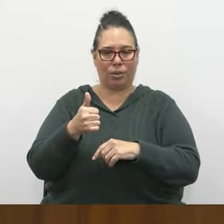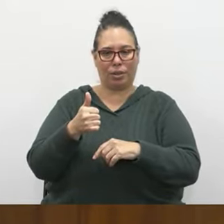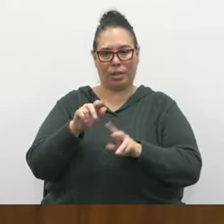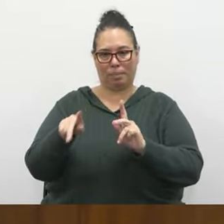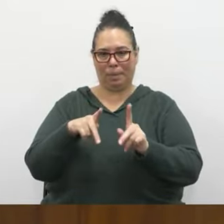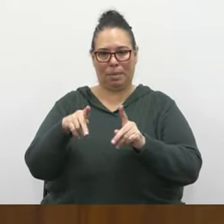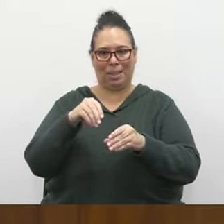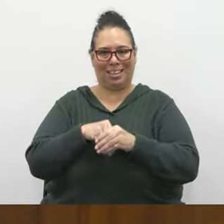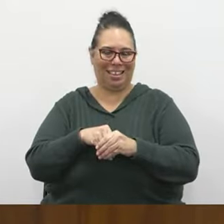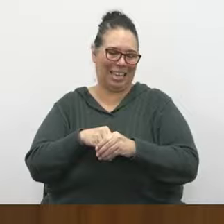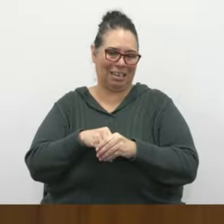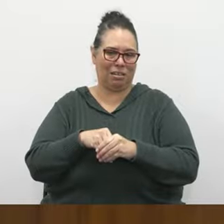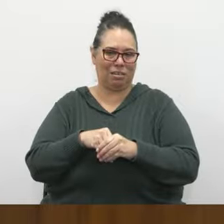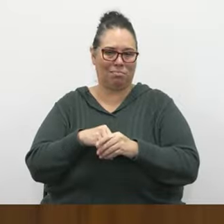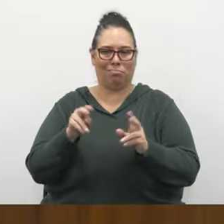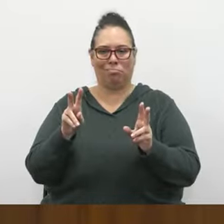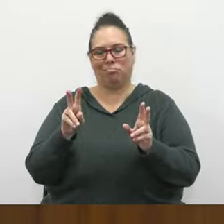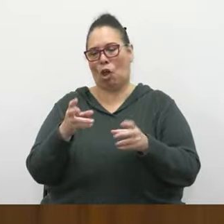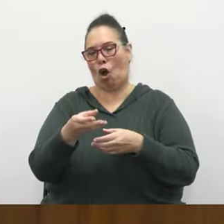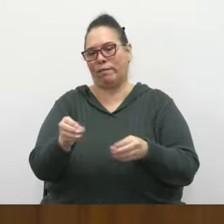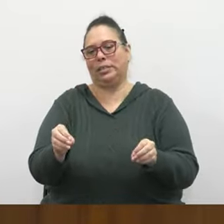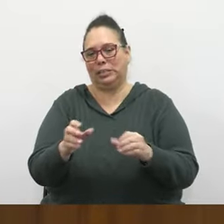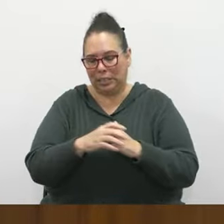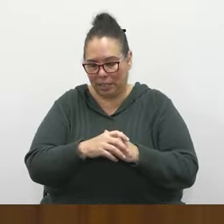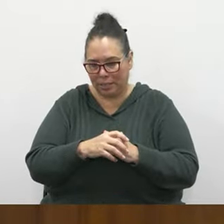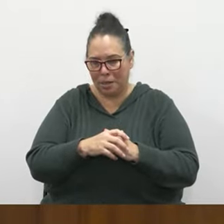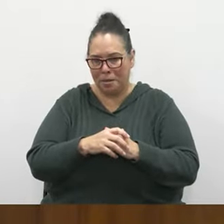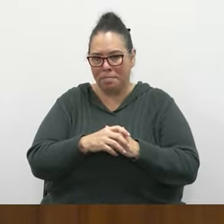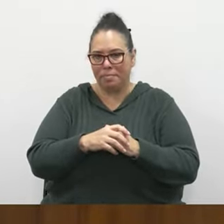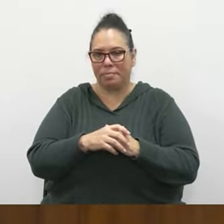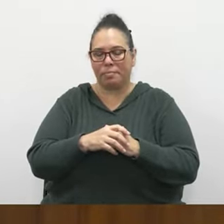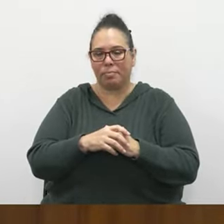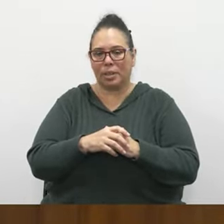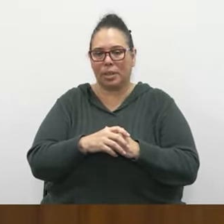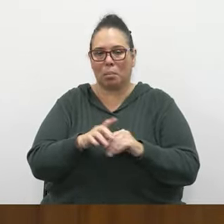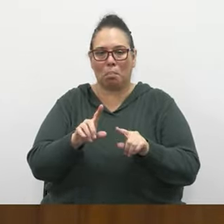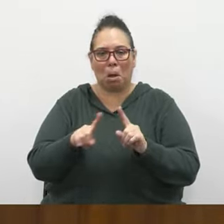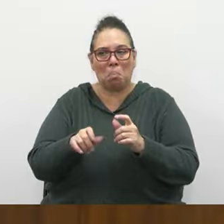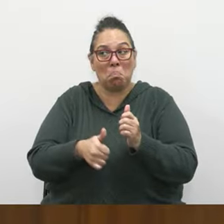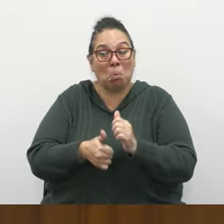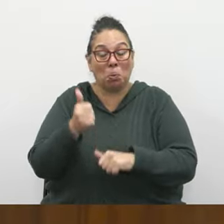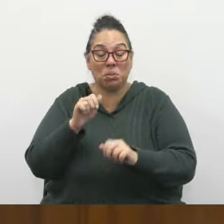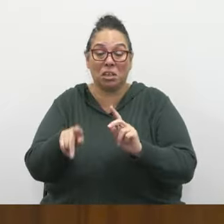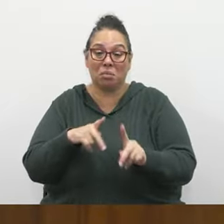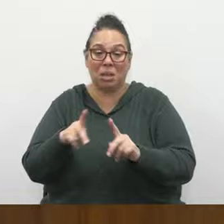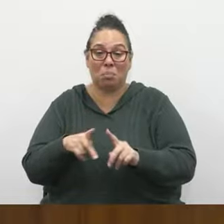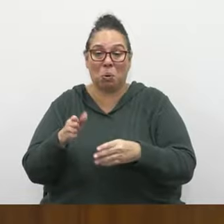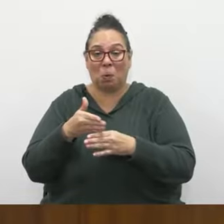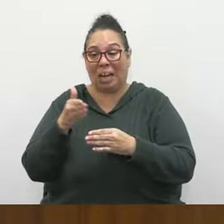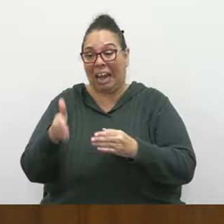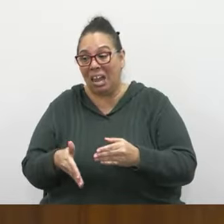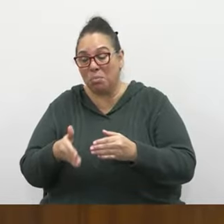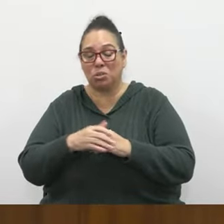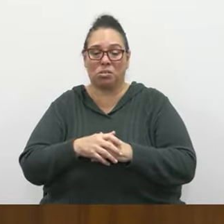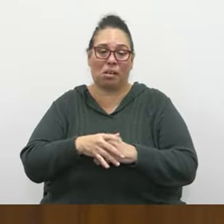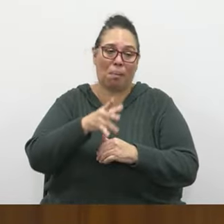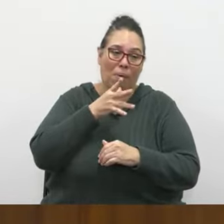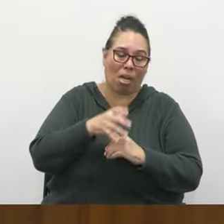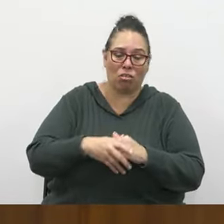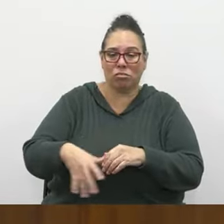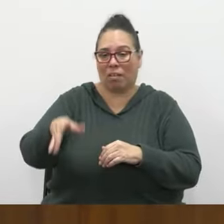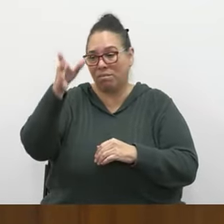folks in public office, but I would say the majority of the efforts were from neighbors, were from mothers, were from fathers, from those